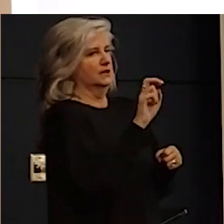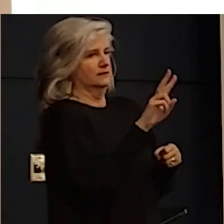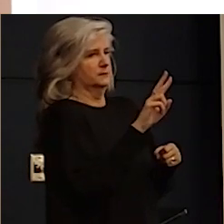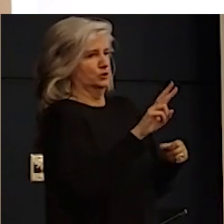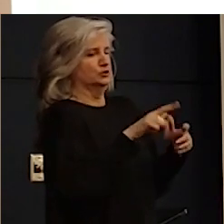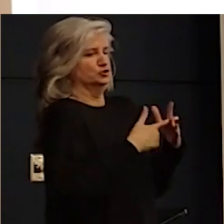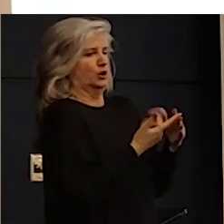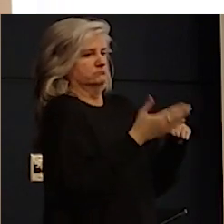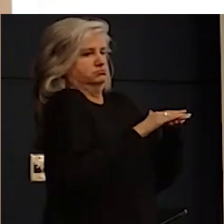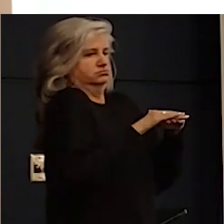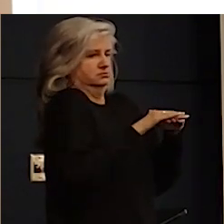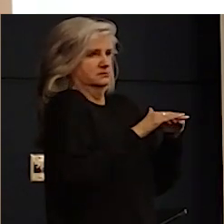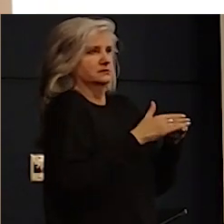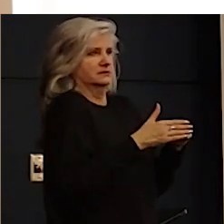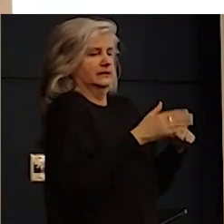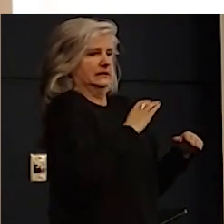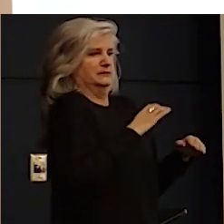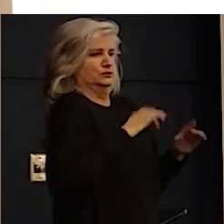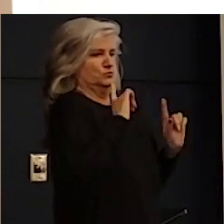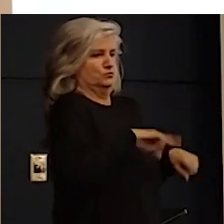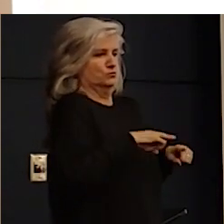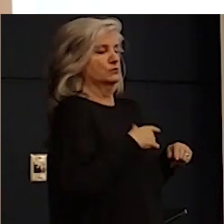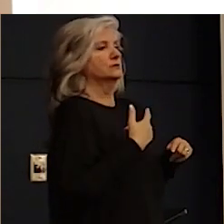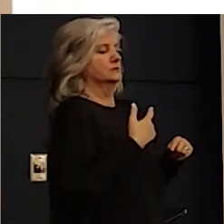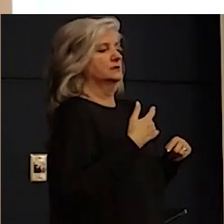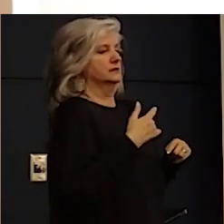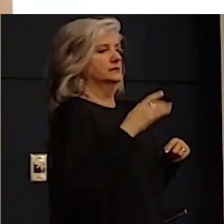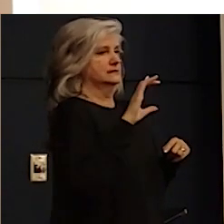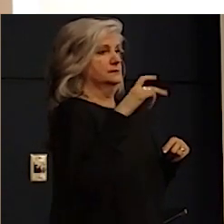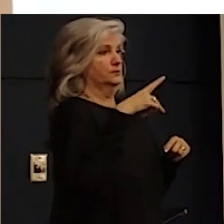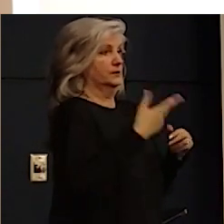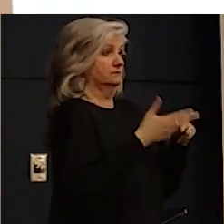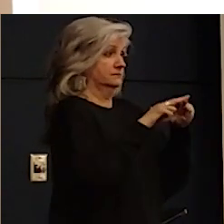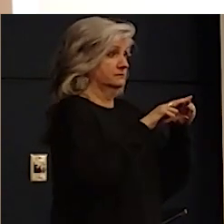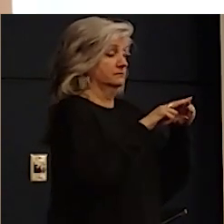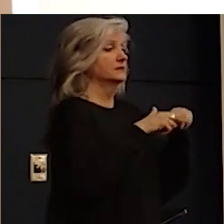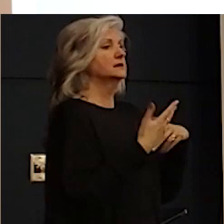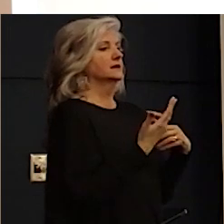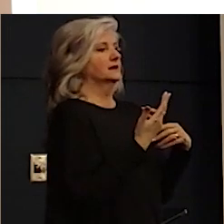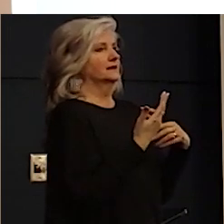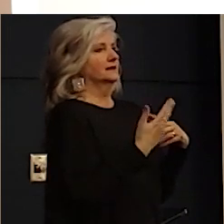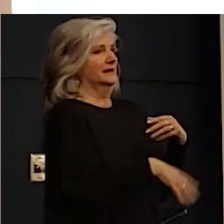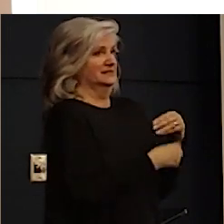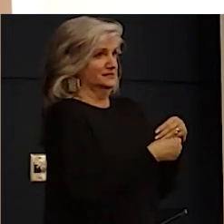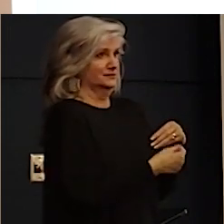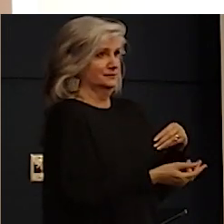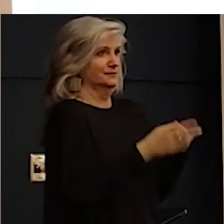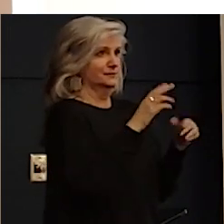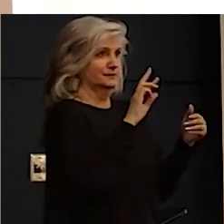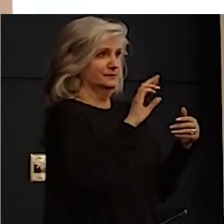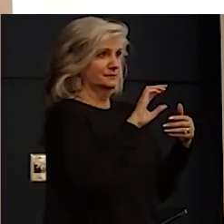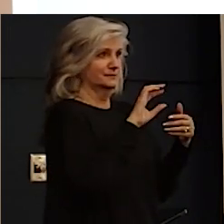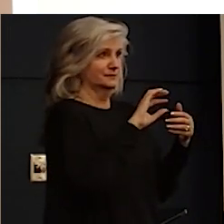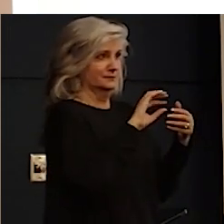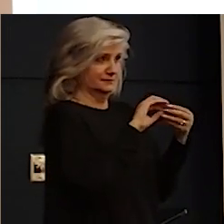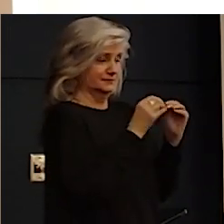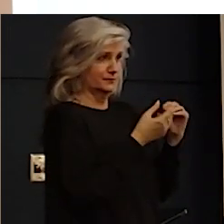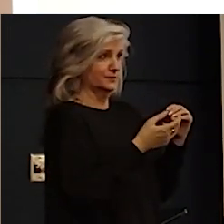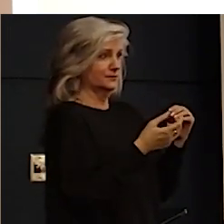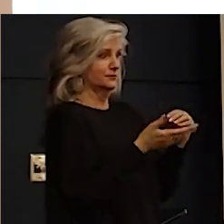the commission issues its order and CenterPoint implements the rates. There would be an additional rate increase at the beginning